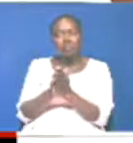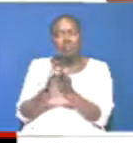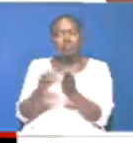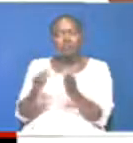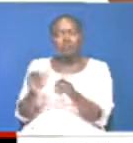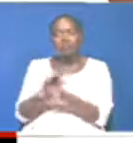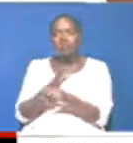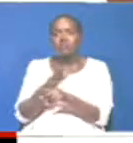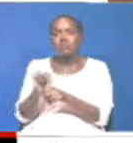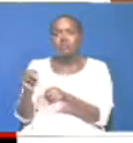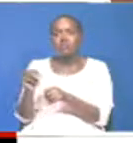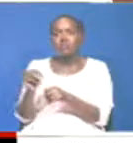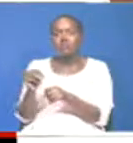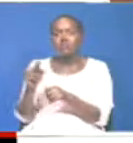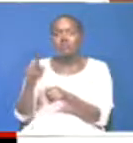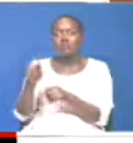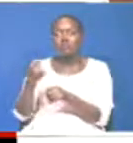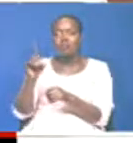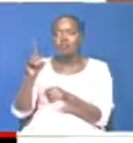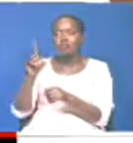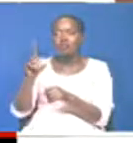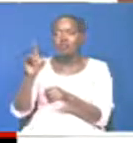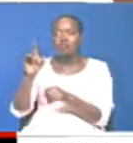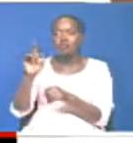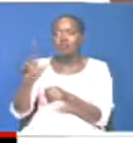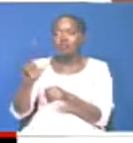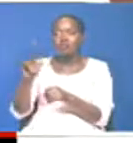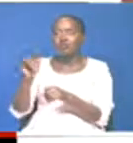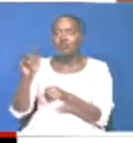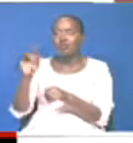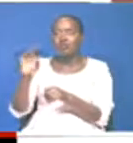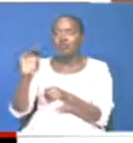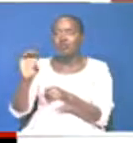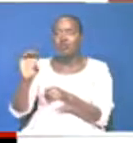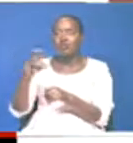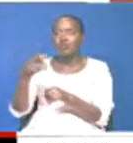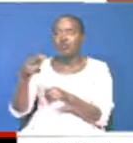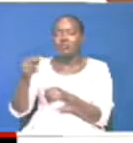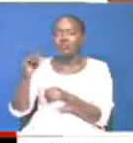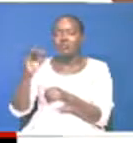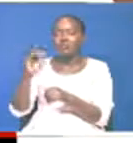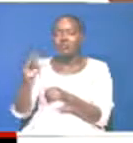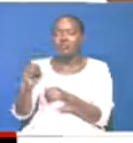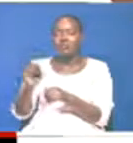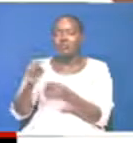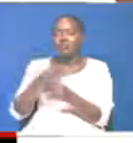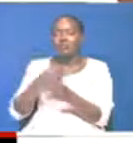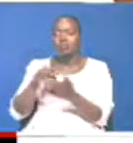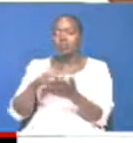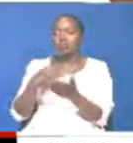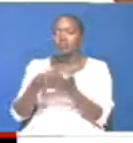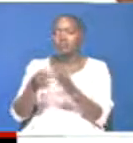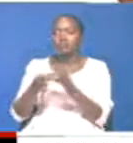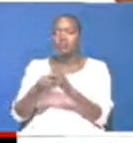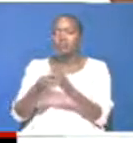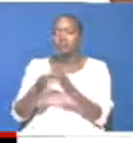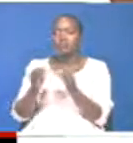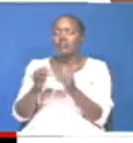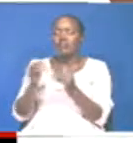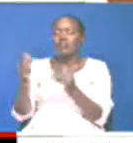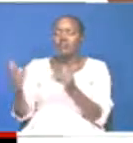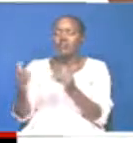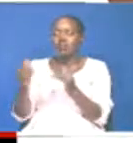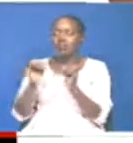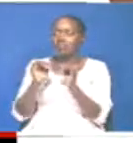went to polytechnic for A-levels. But it was never to be. Let alone I joined the extramural studies at the University of